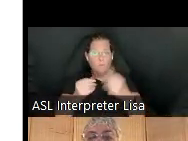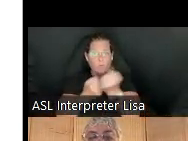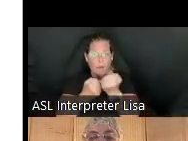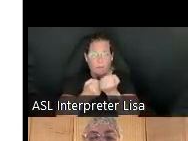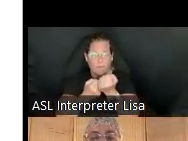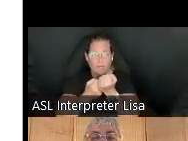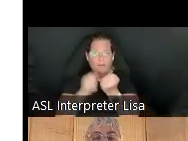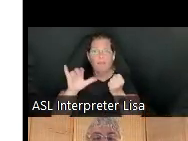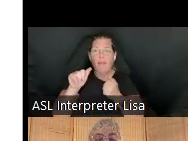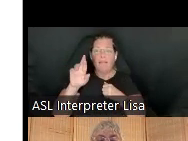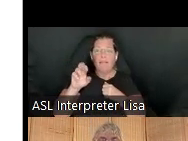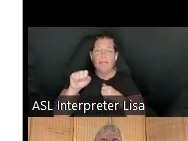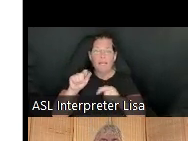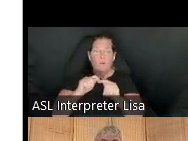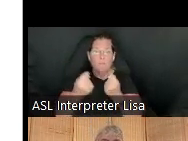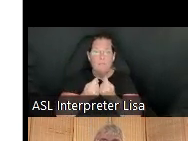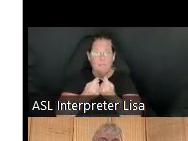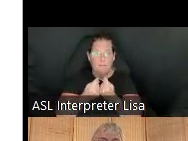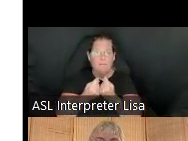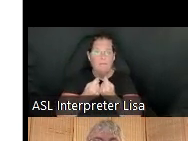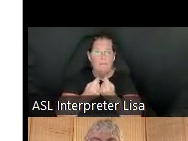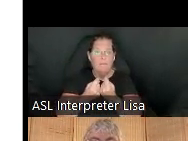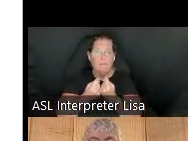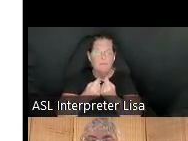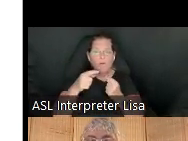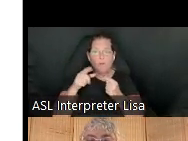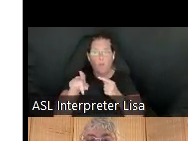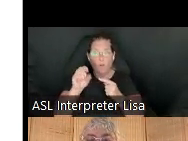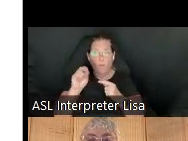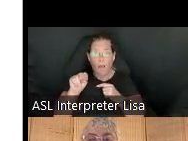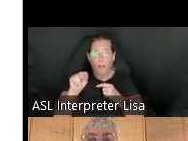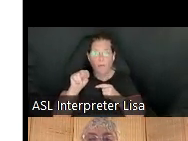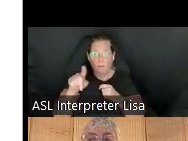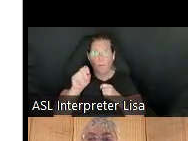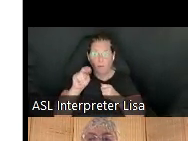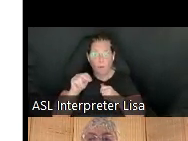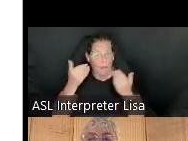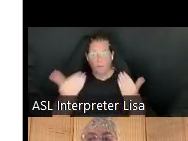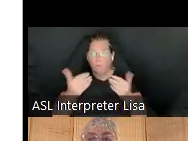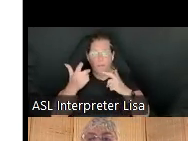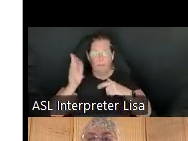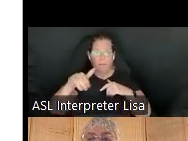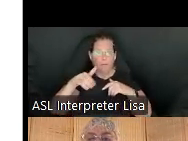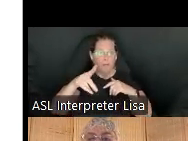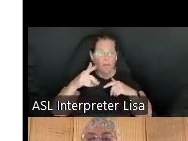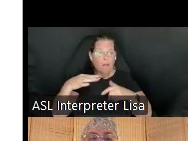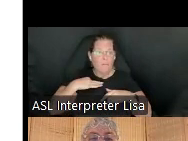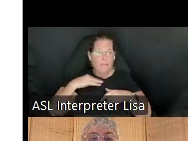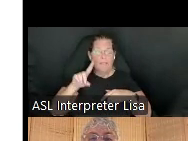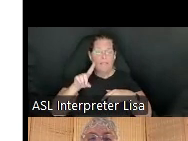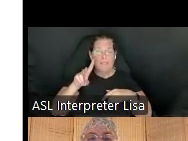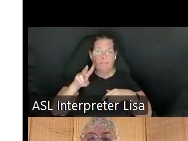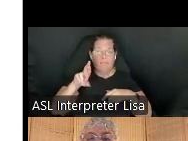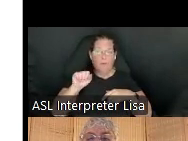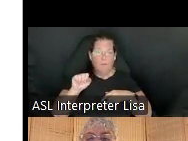our care management team, can advocate for people who are in the process of applying to DVRS to make sure that they